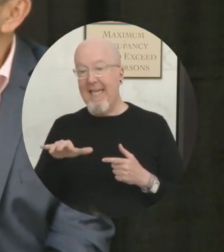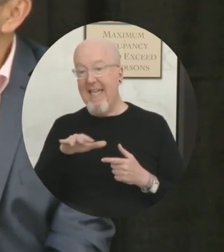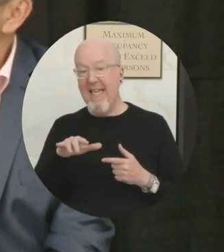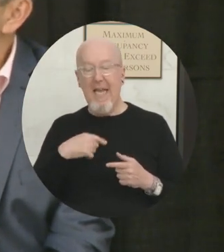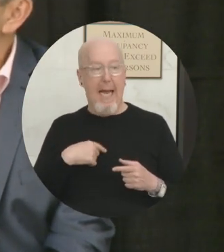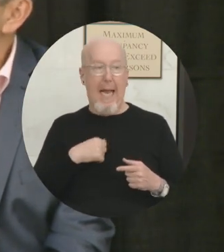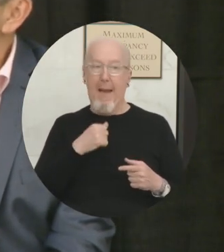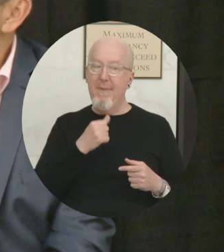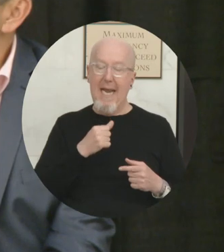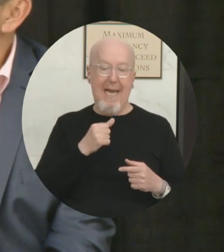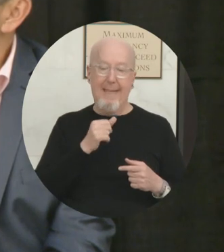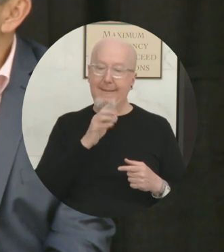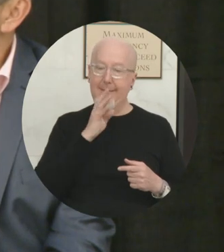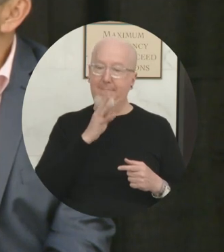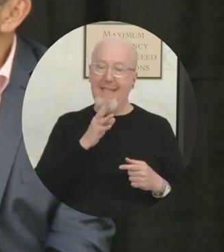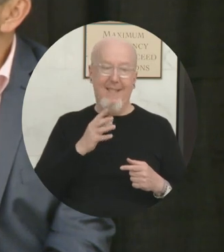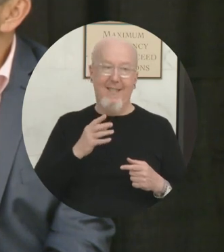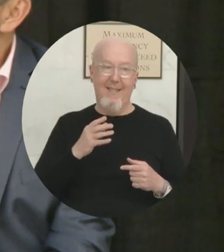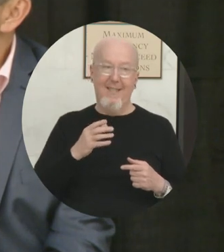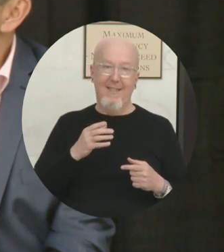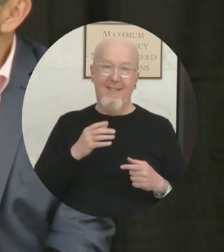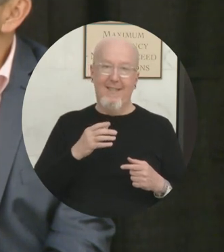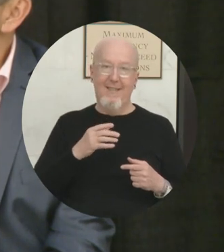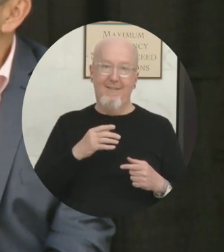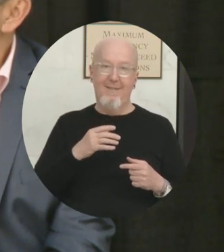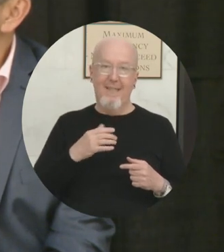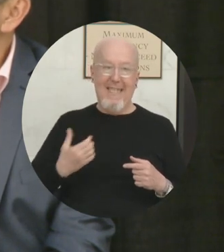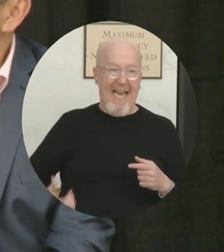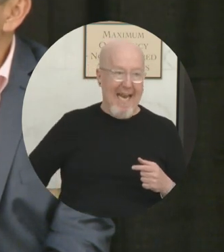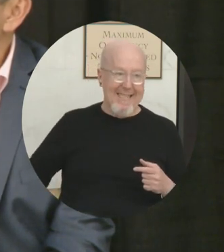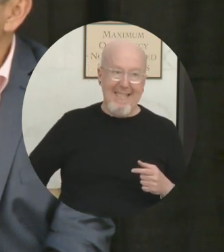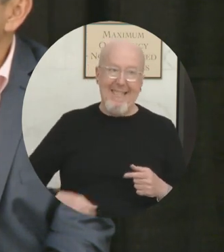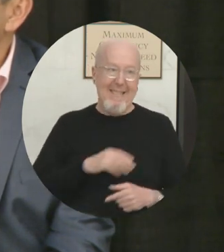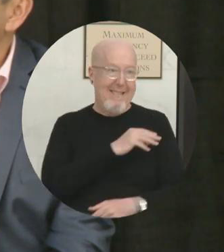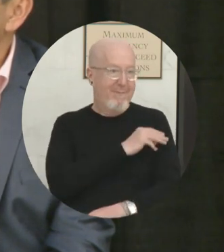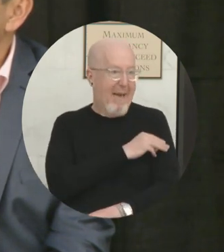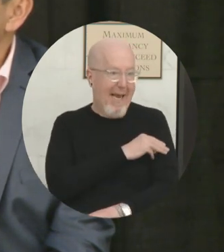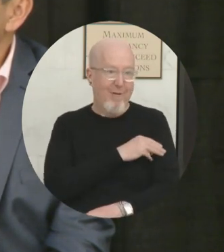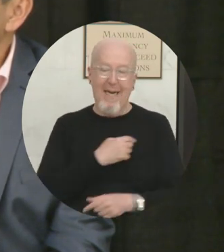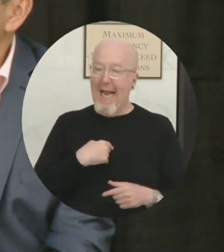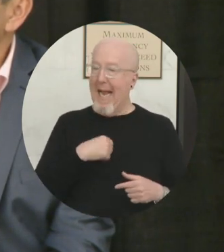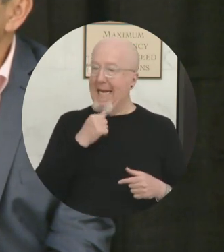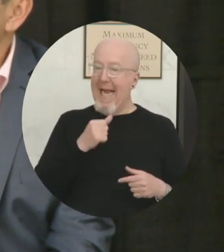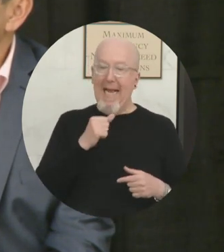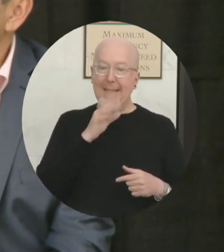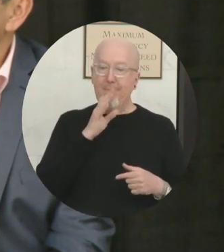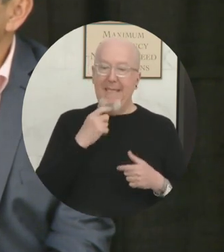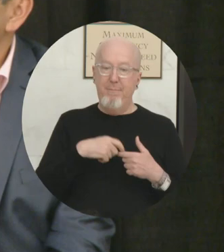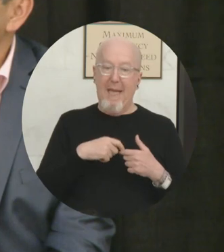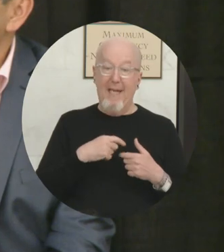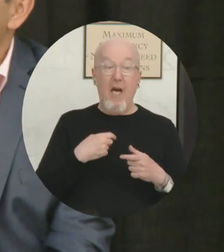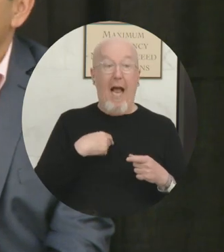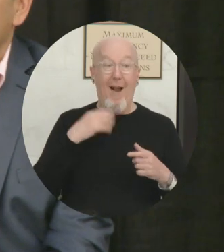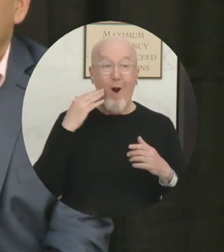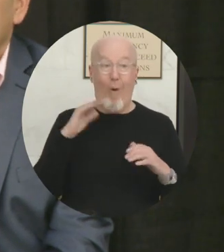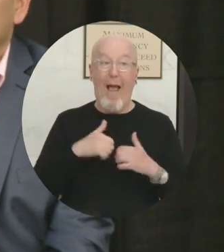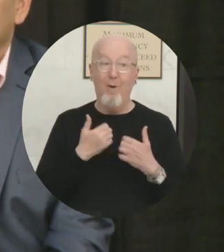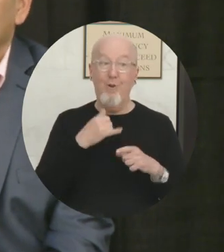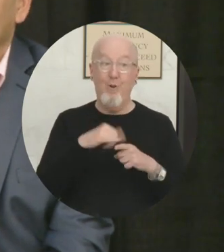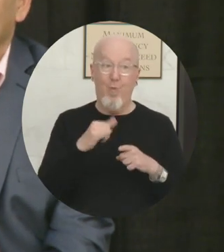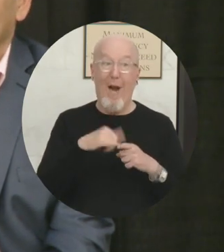speak Chinese. I don't speak Spanish. I only know how to cuss in all of those